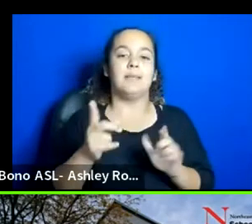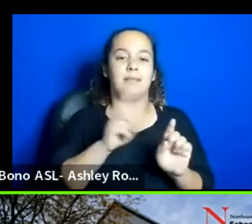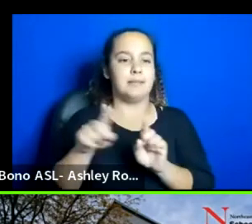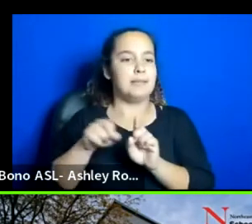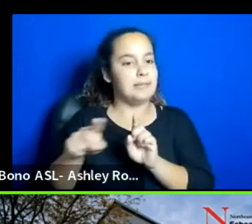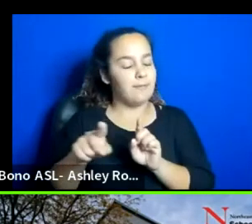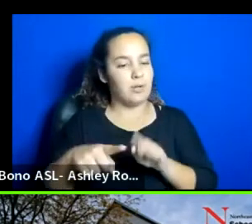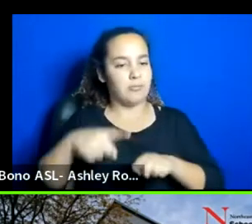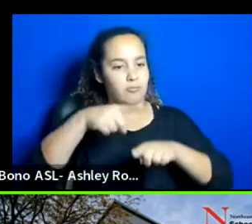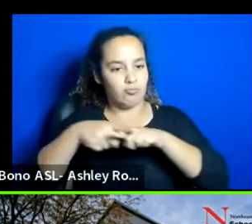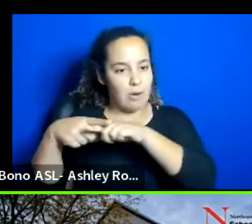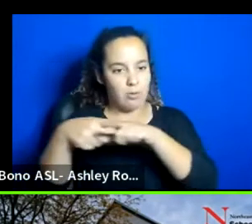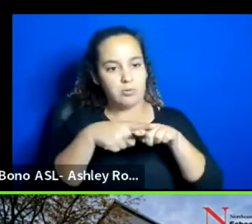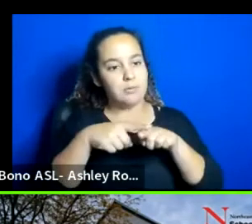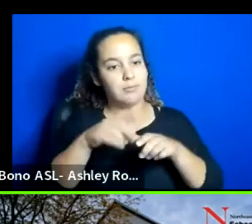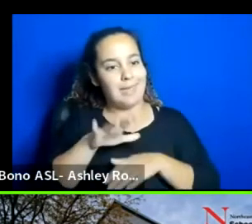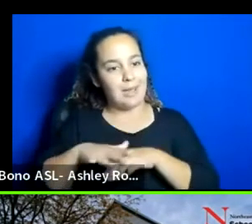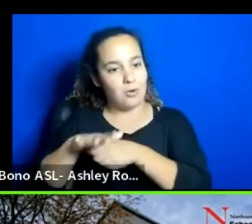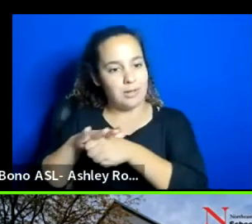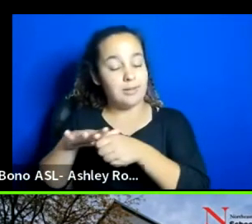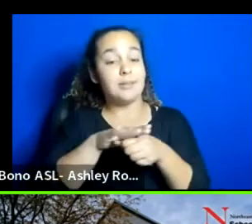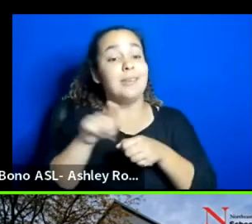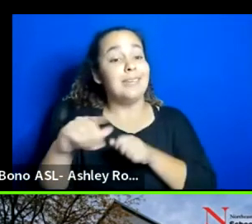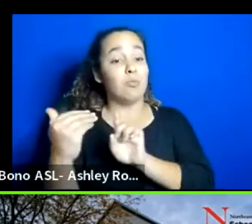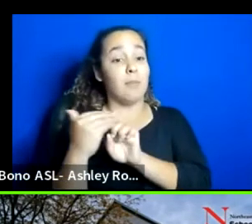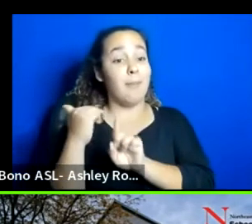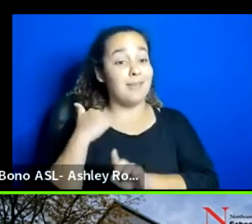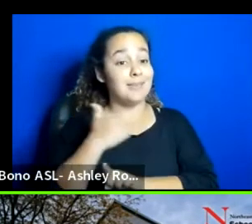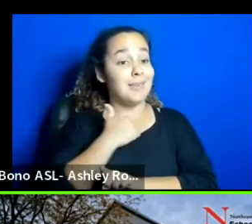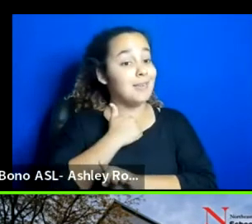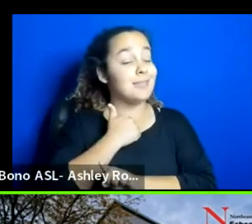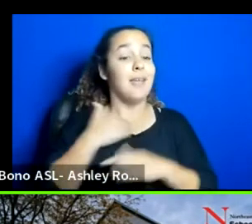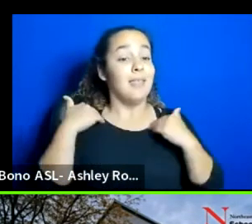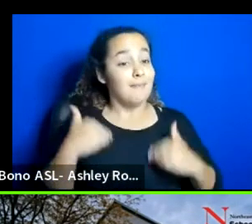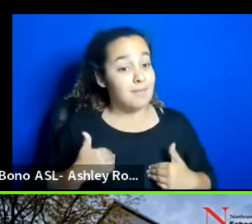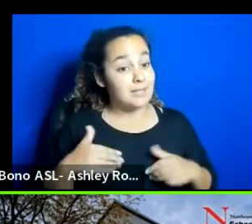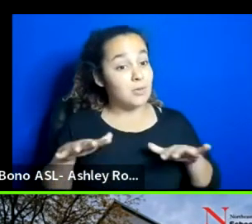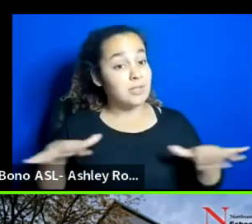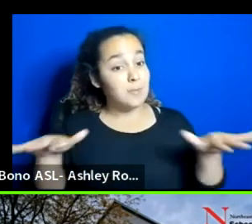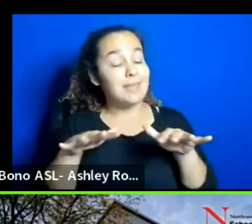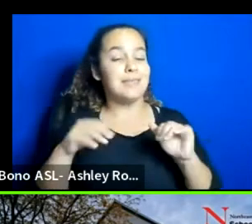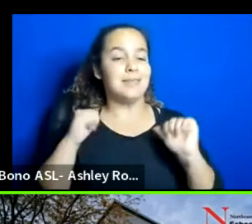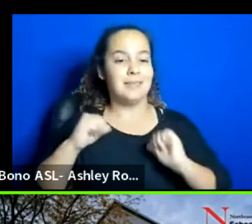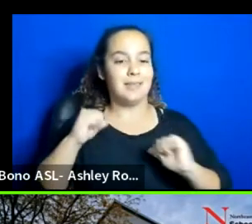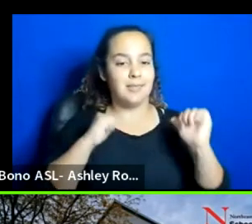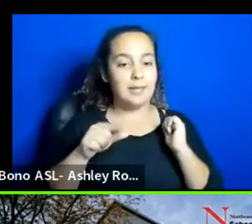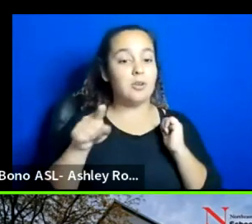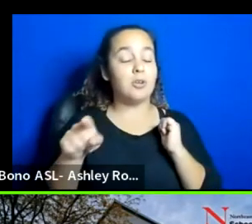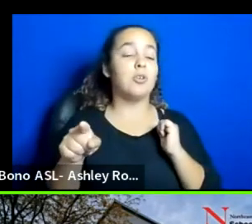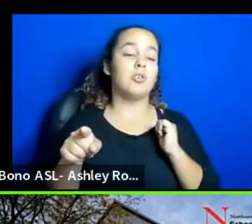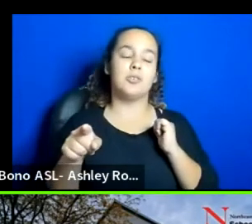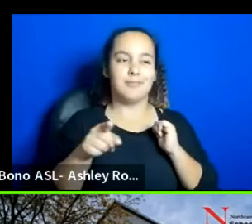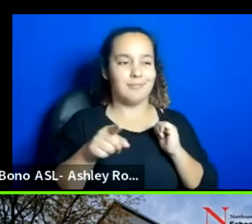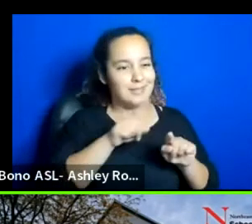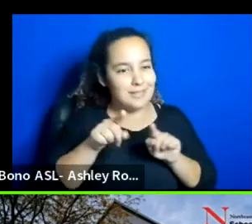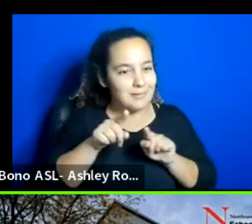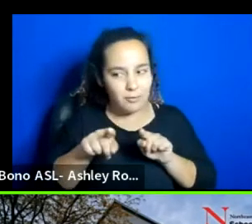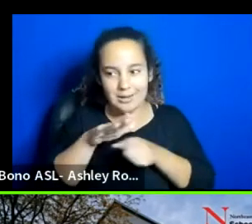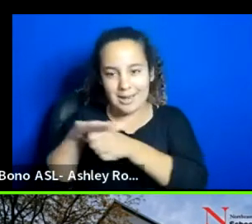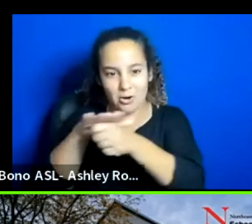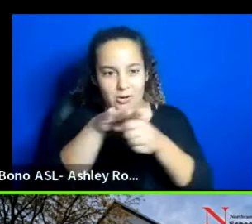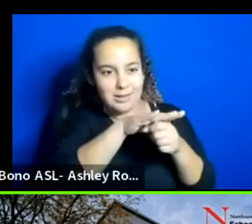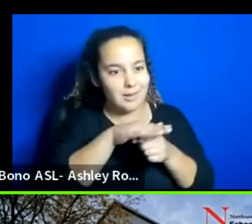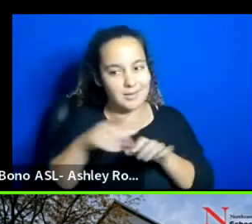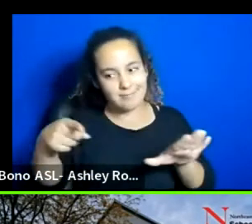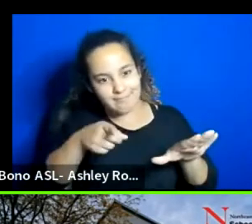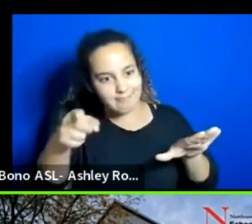is he constantly reminds us that the physical spaces, the theaters, the routes for tours, where you